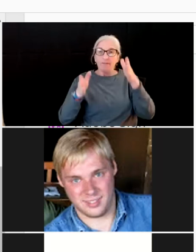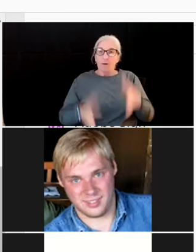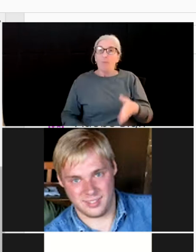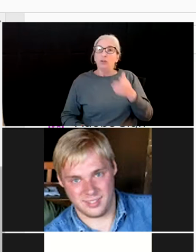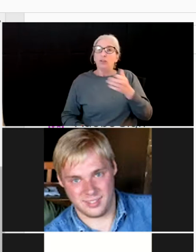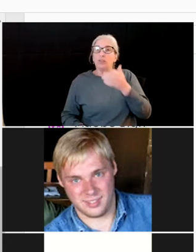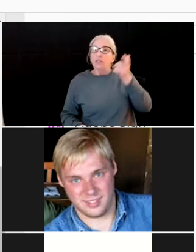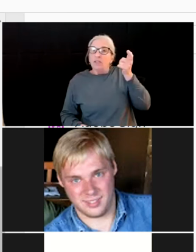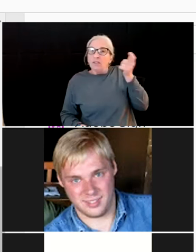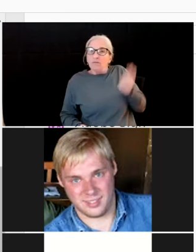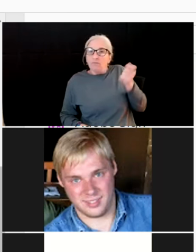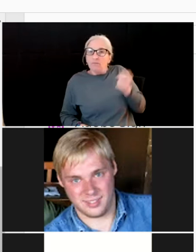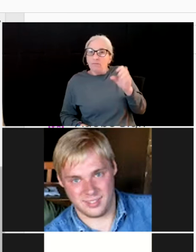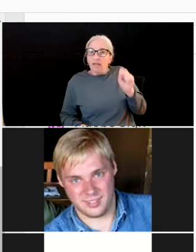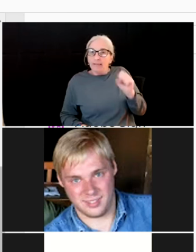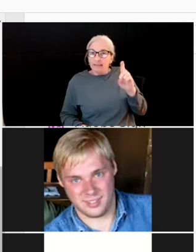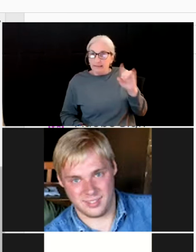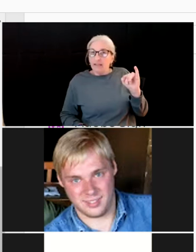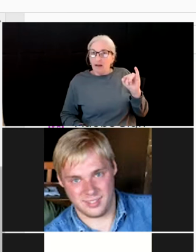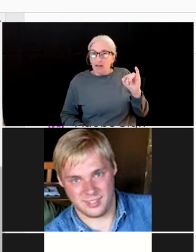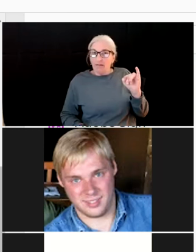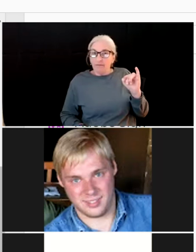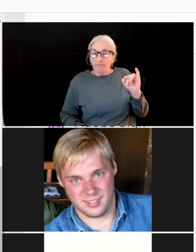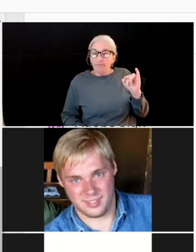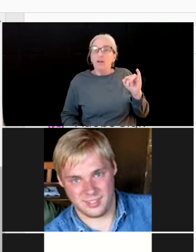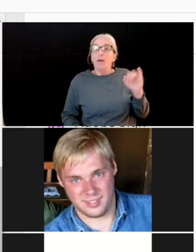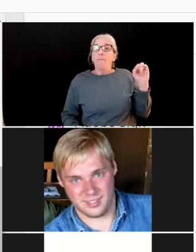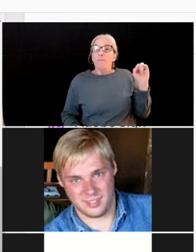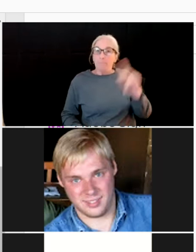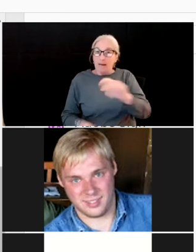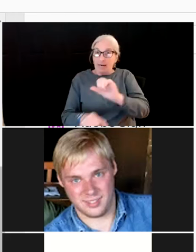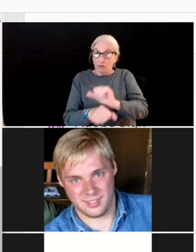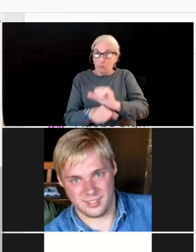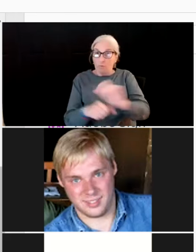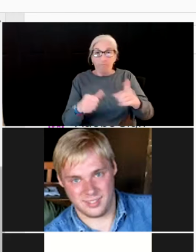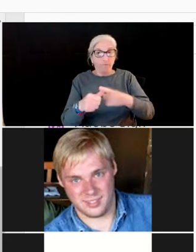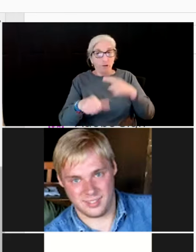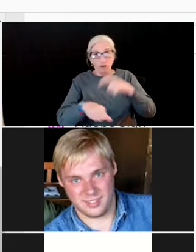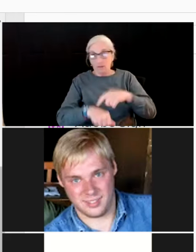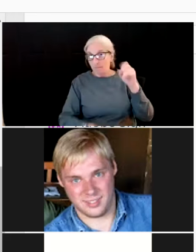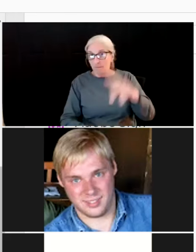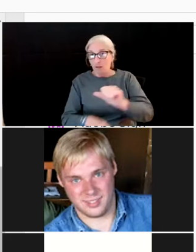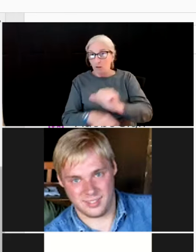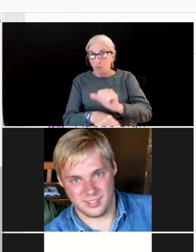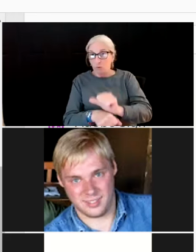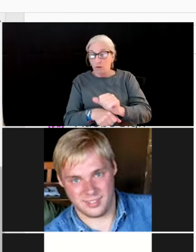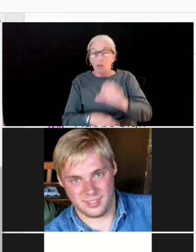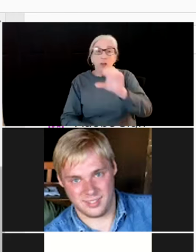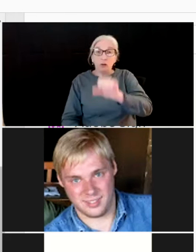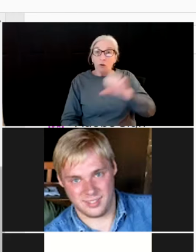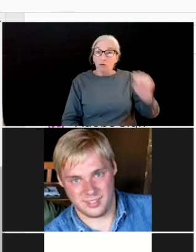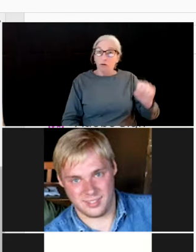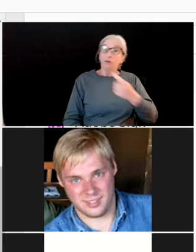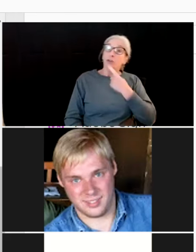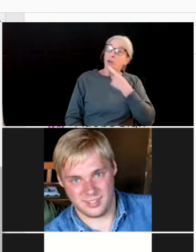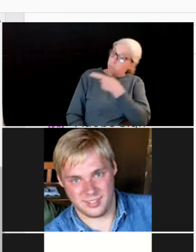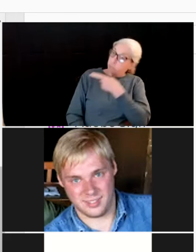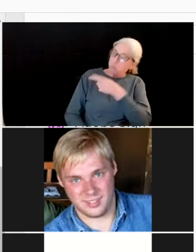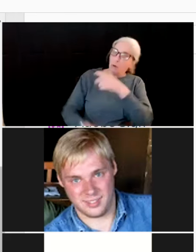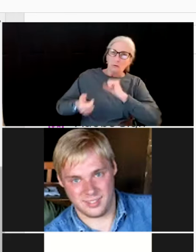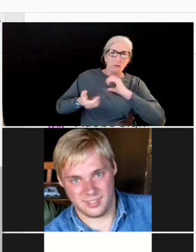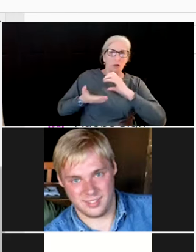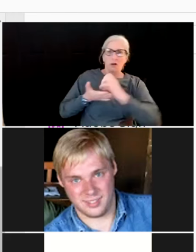disability insurance and they go back to work for the first time, Social Security allows the client to earn as much as they